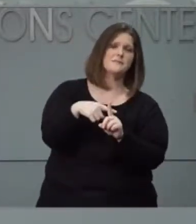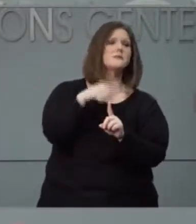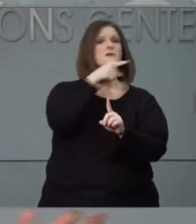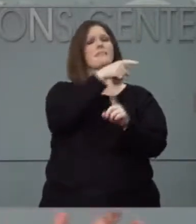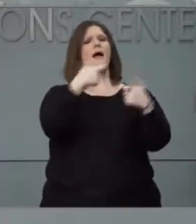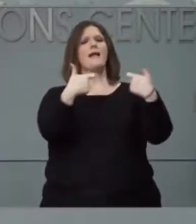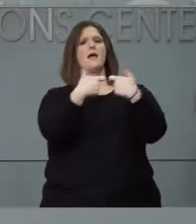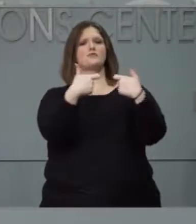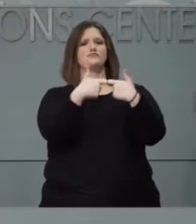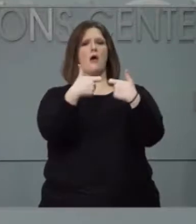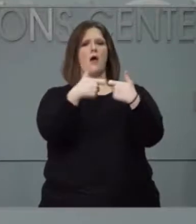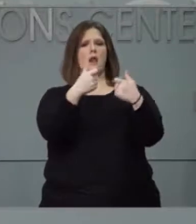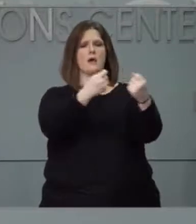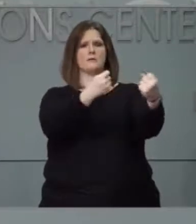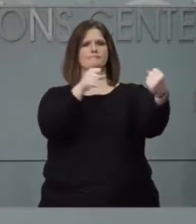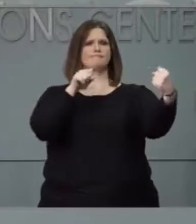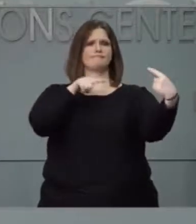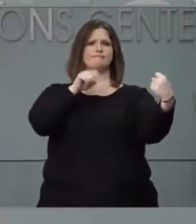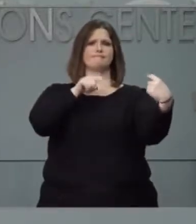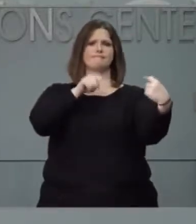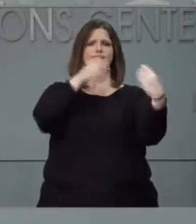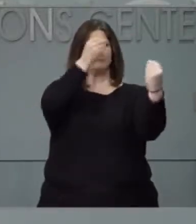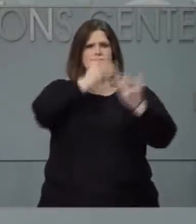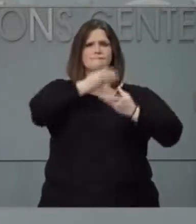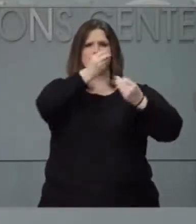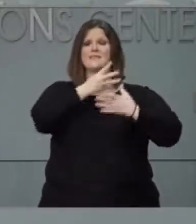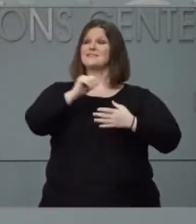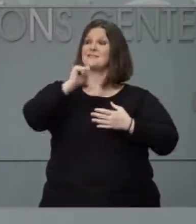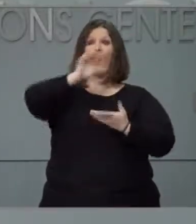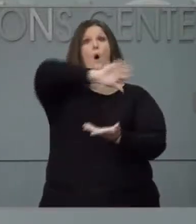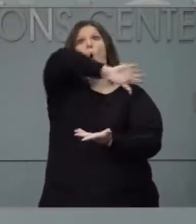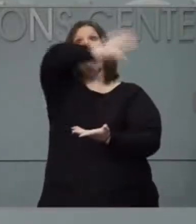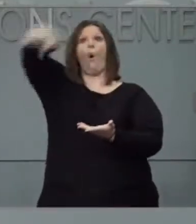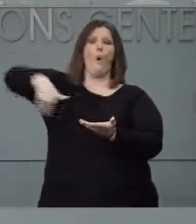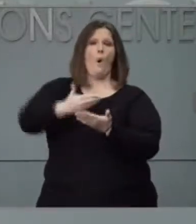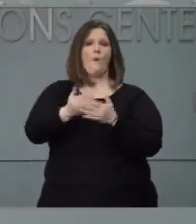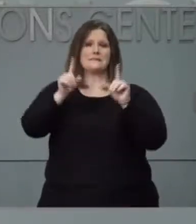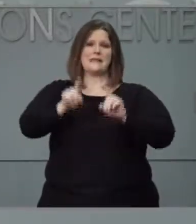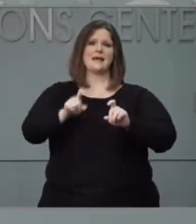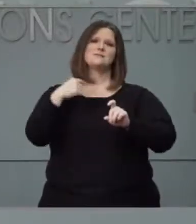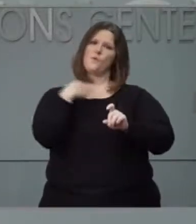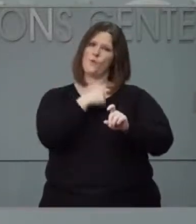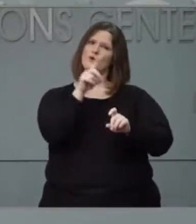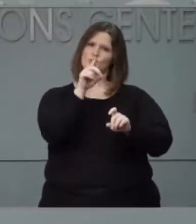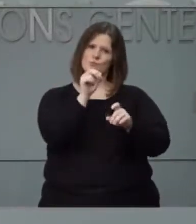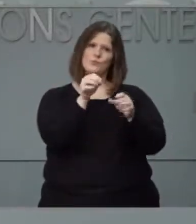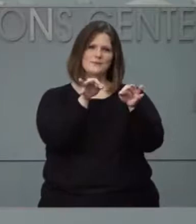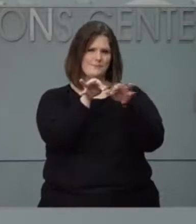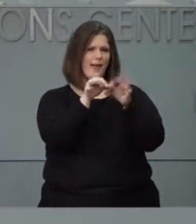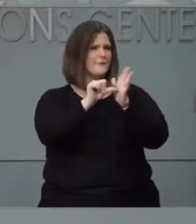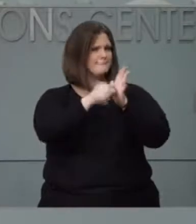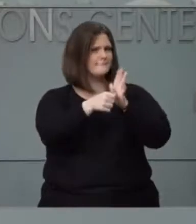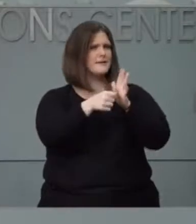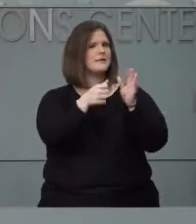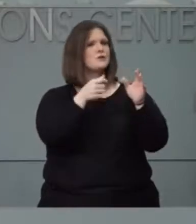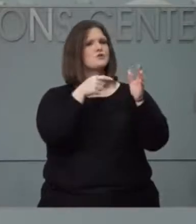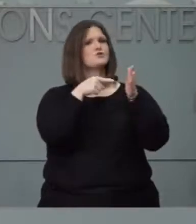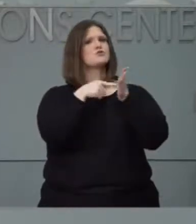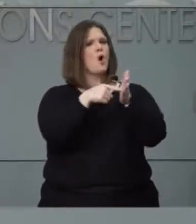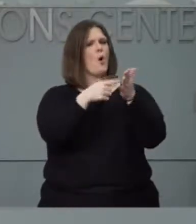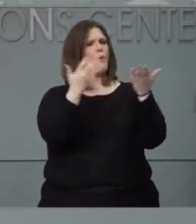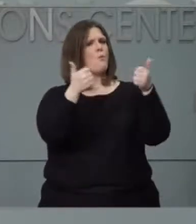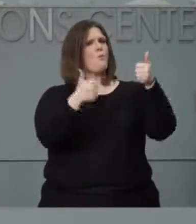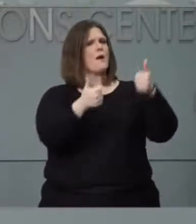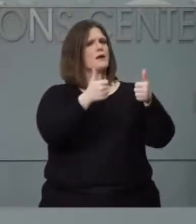it is not the whole universe of every single test. We're very clear about that on our dashboard, about the subset of data that we use.